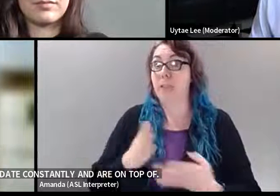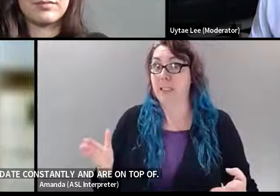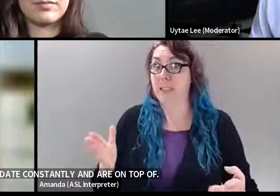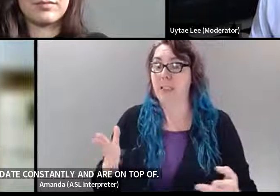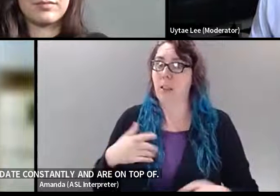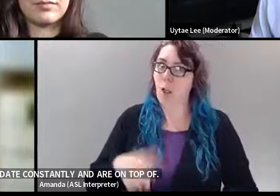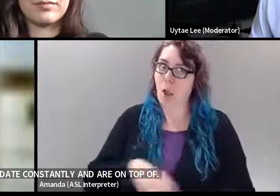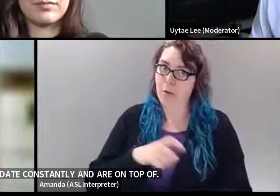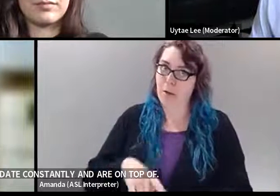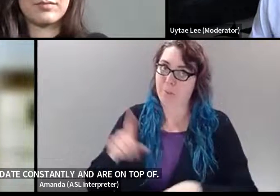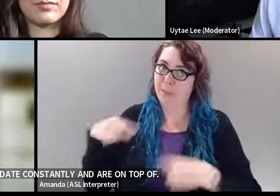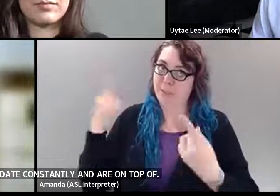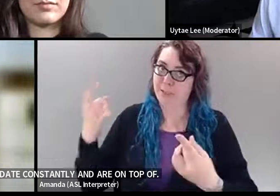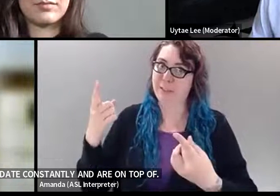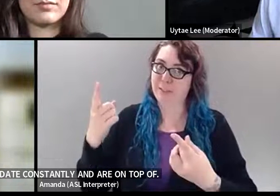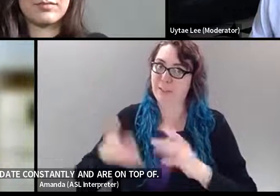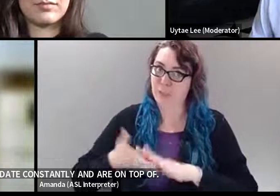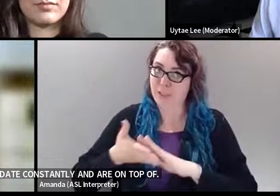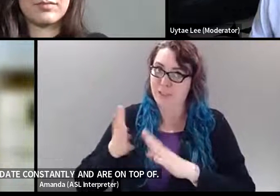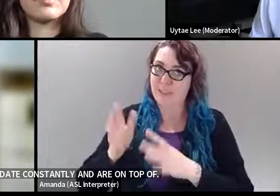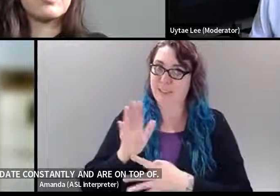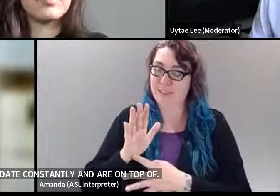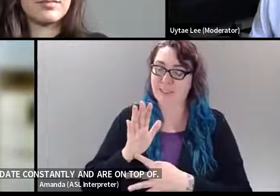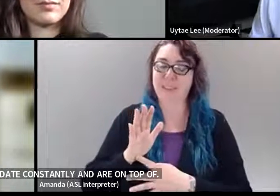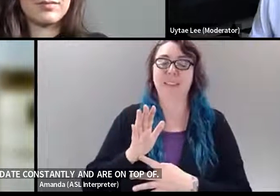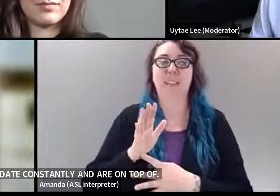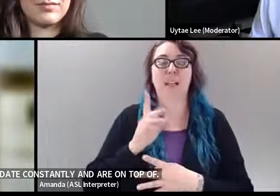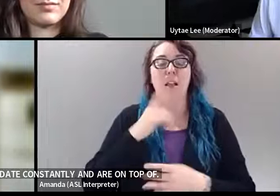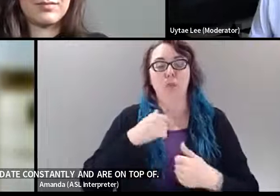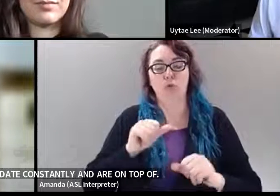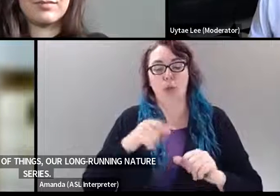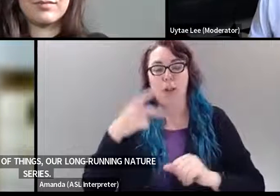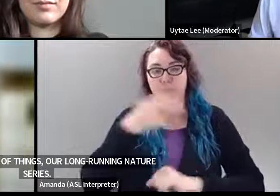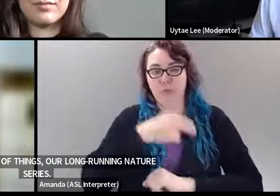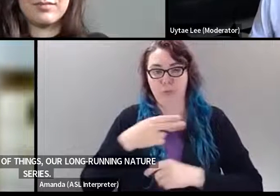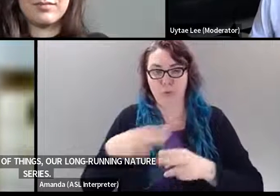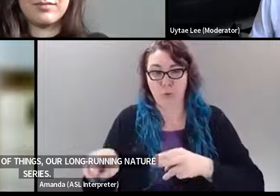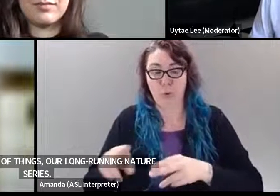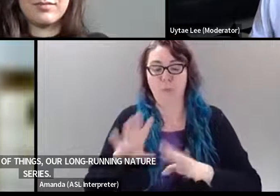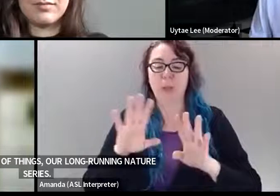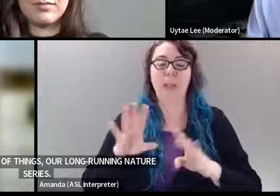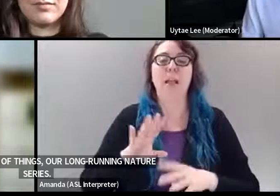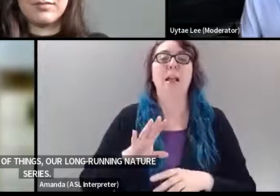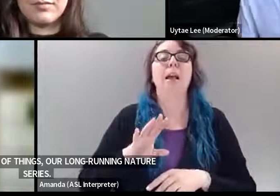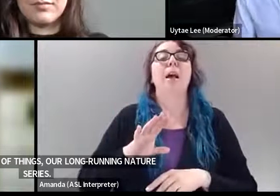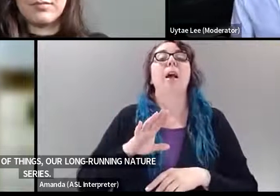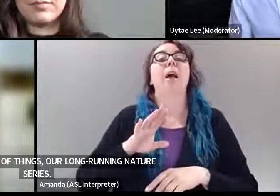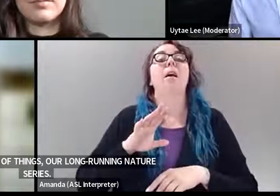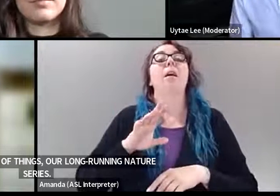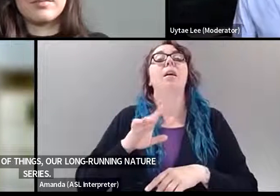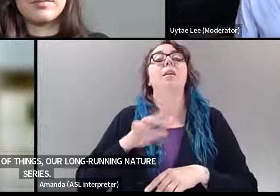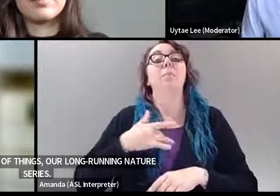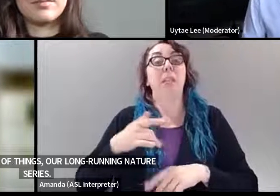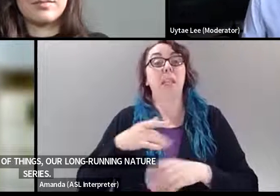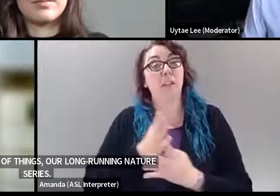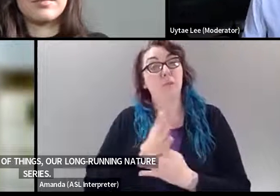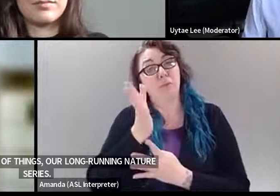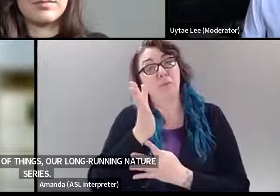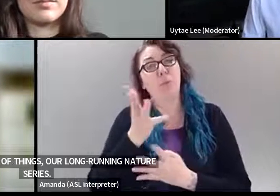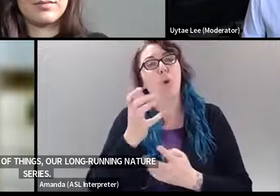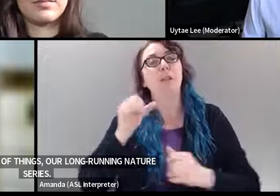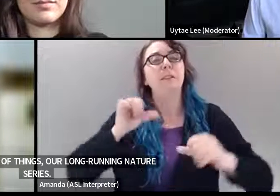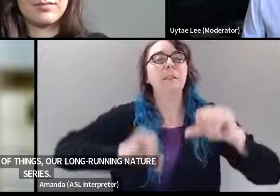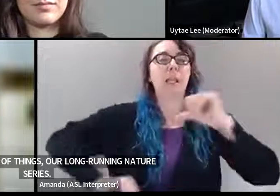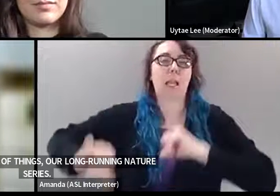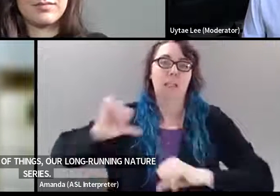very brief as I speak about each one, or this is going to go run way long. But they're always saying they look for science stories. They